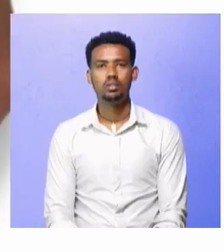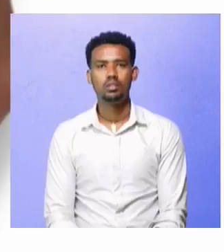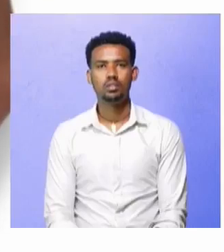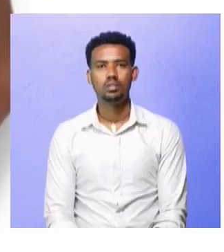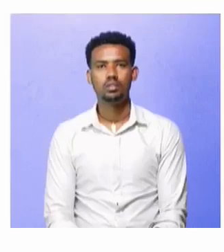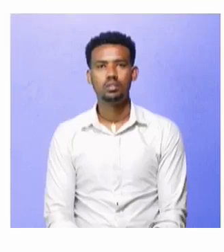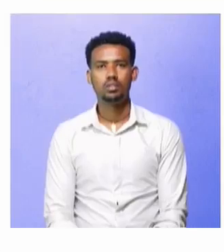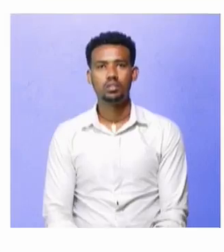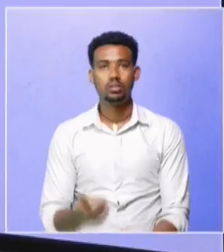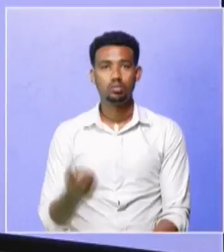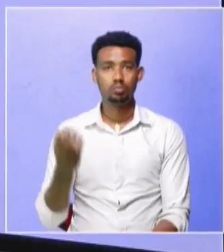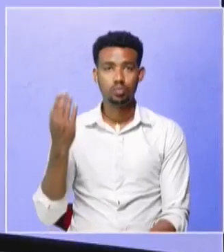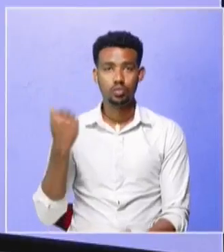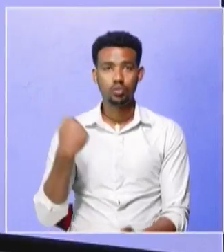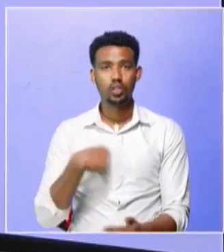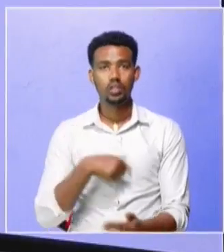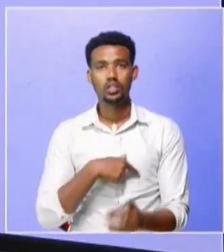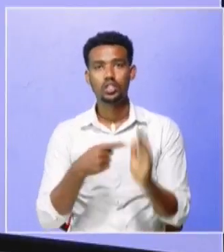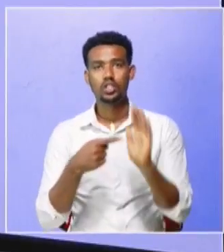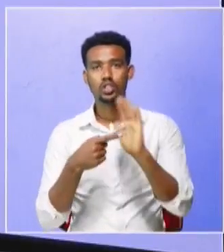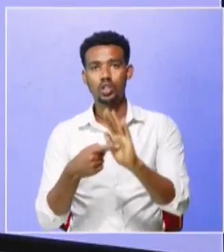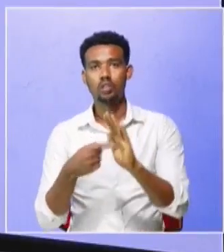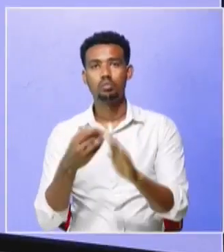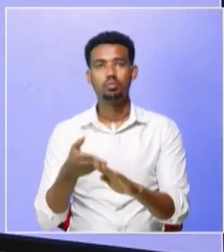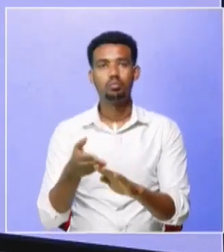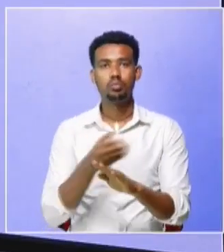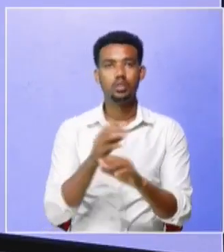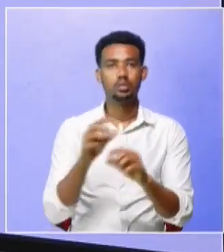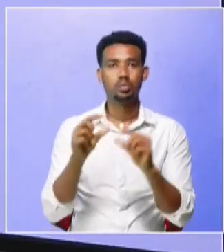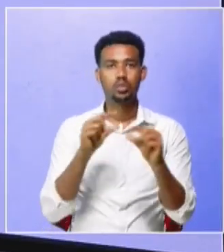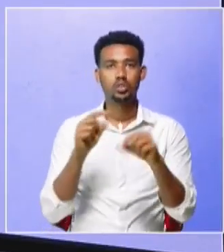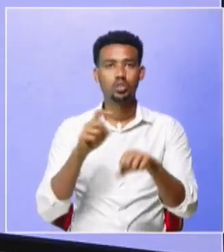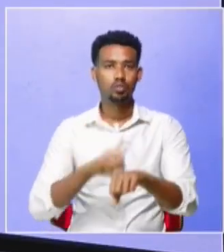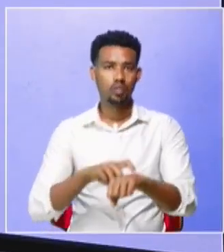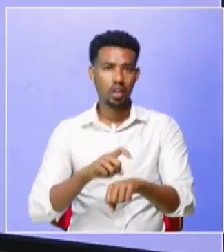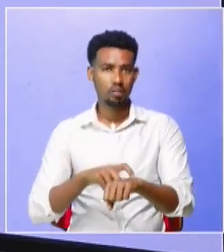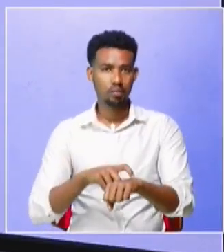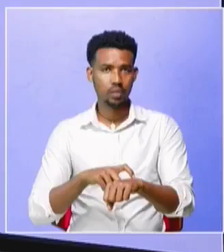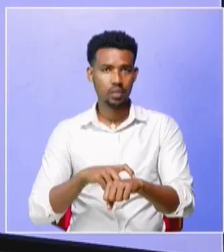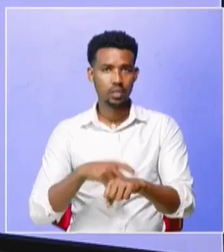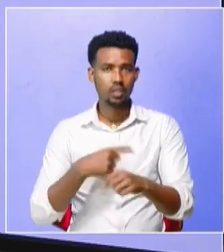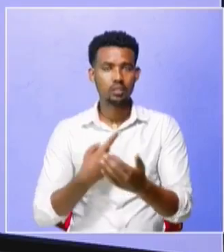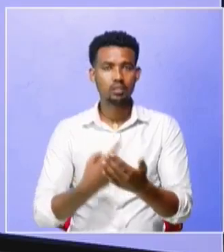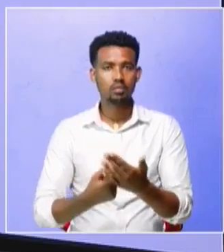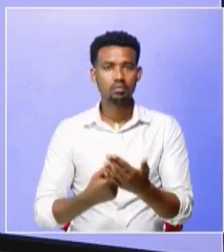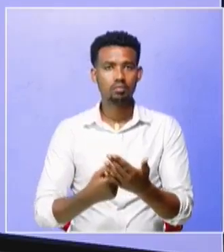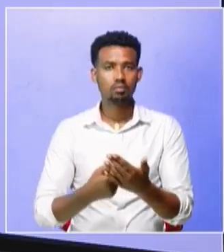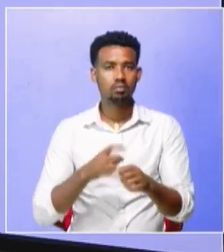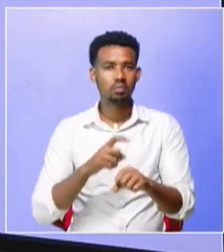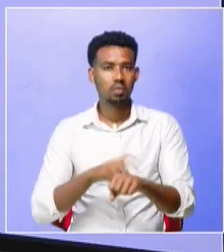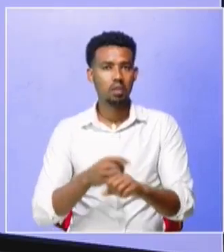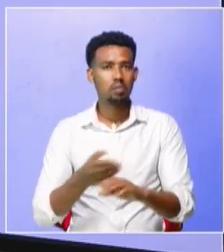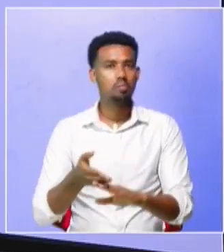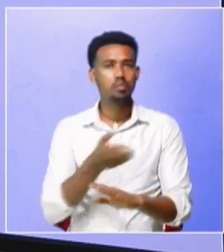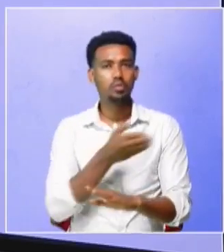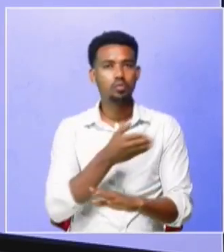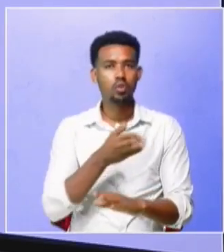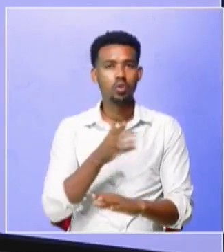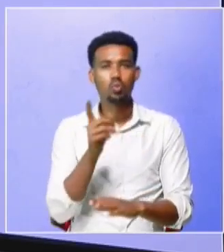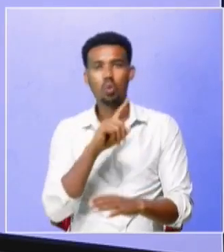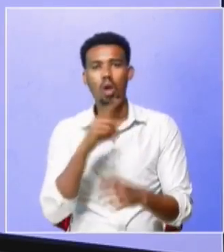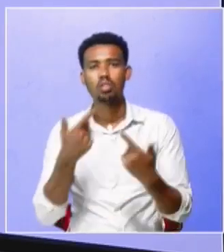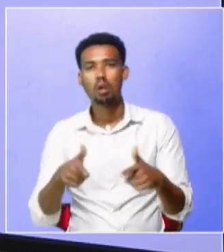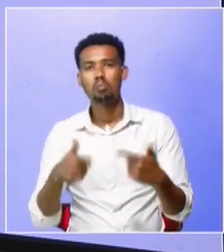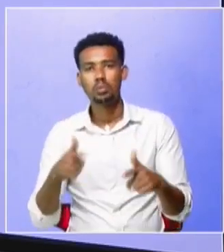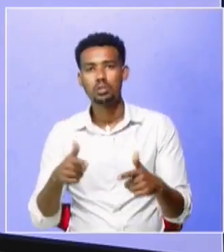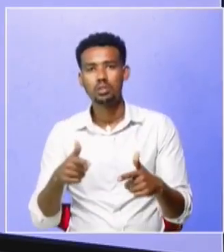So, before is showing us what? Preposition of time. It is indicating time. Before what happened? The